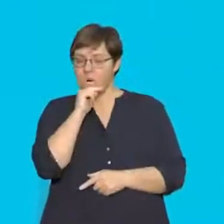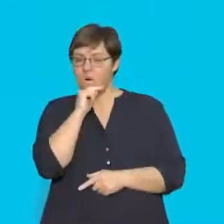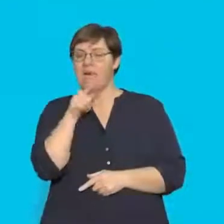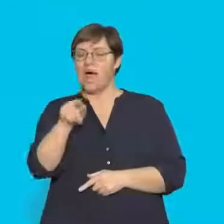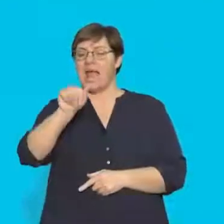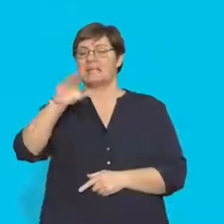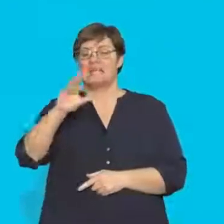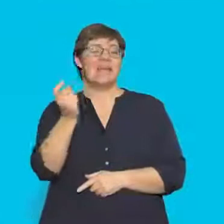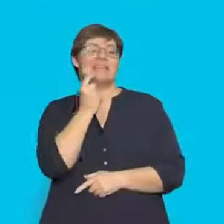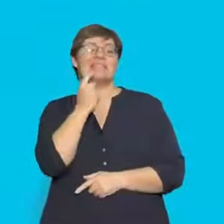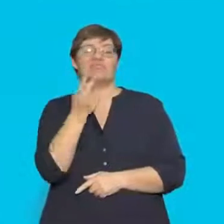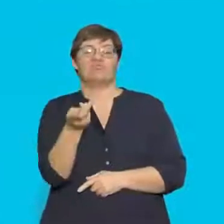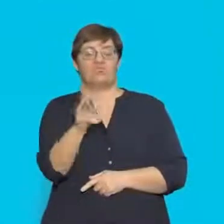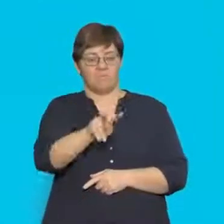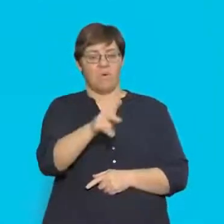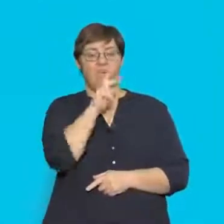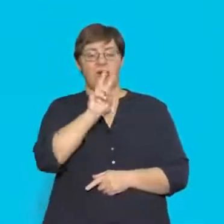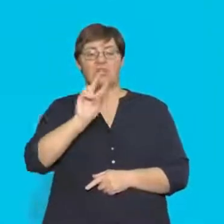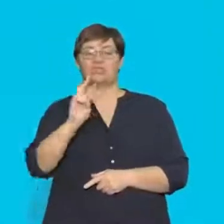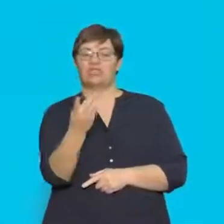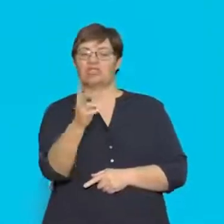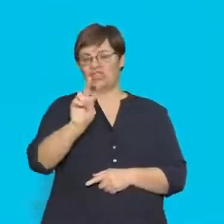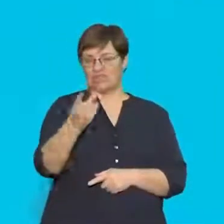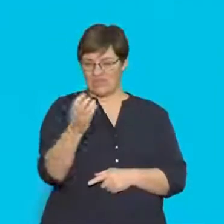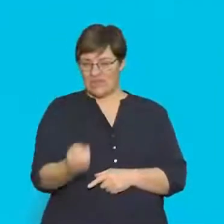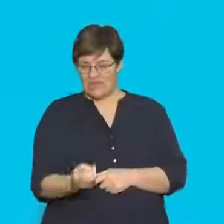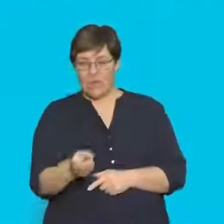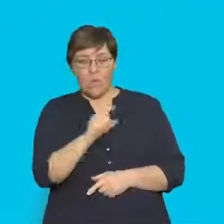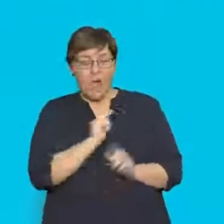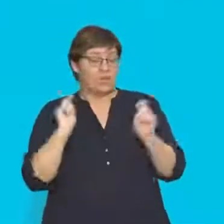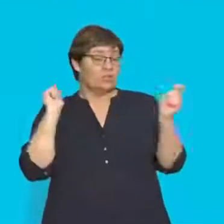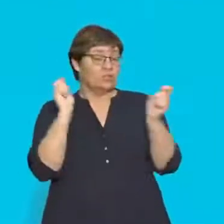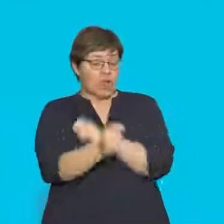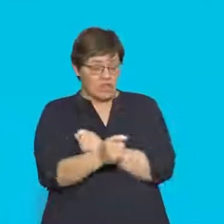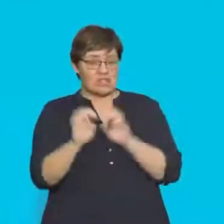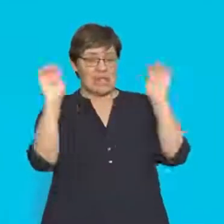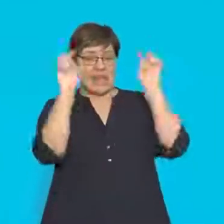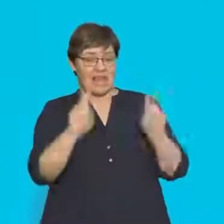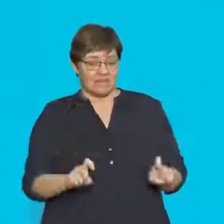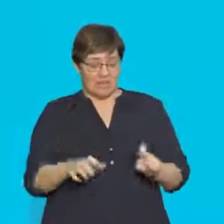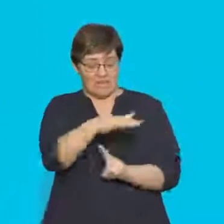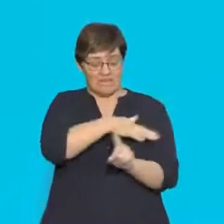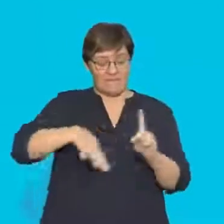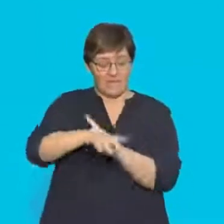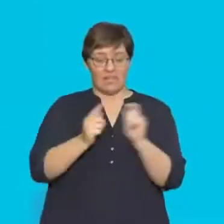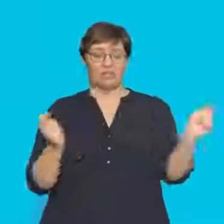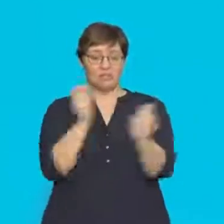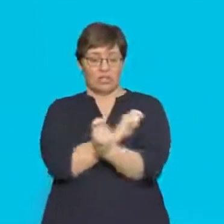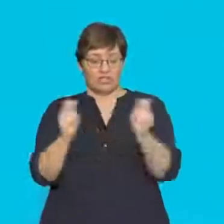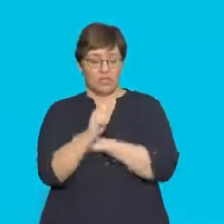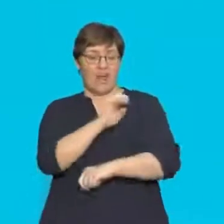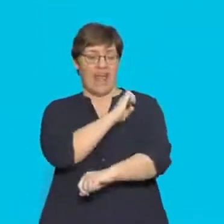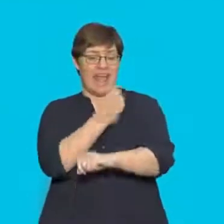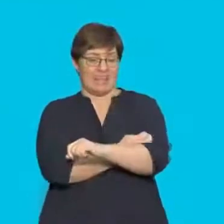to transform because it's changing. And because there's a changing electric field, strength